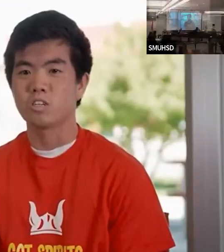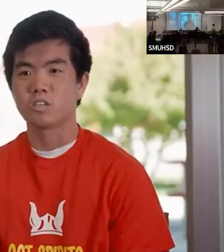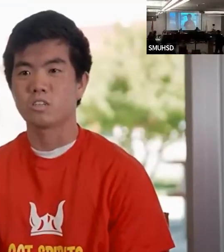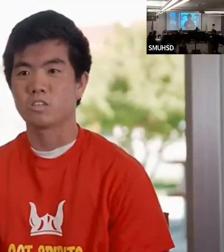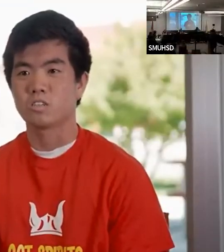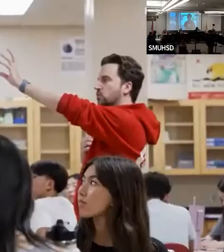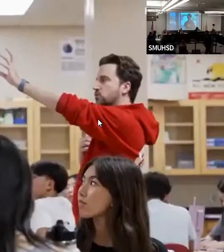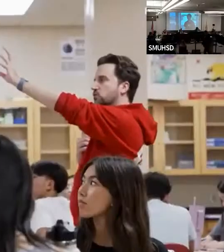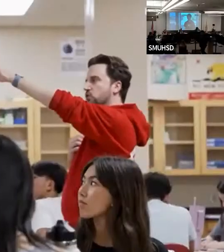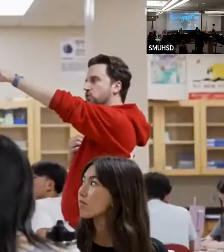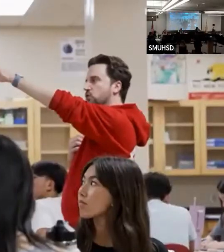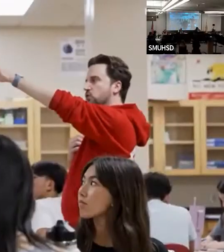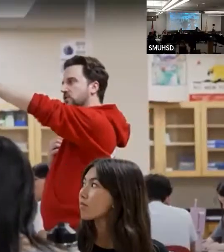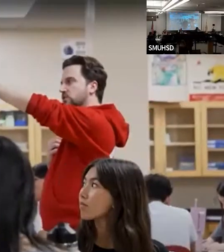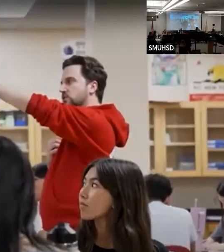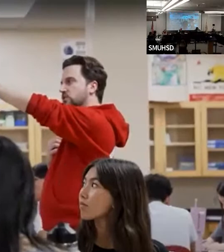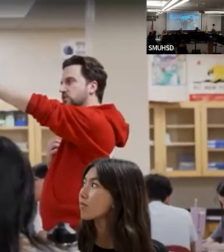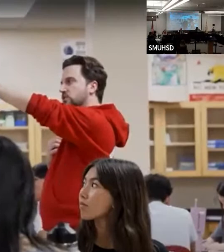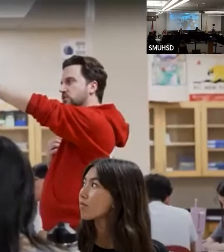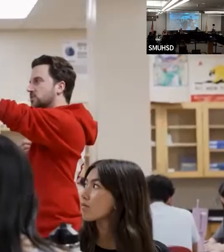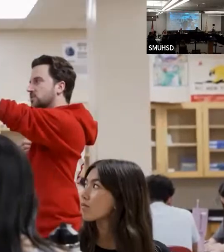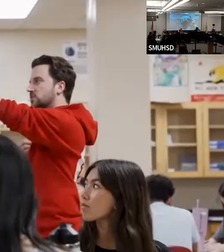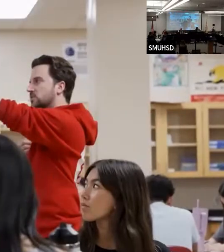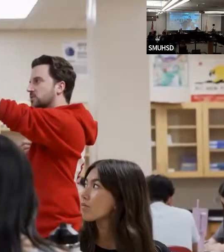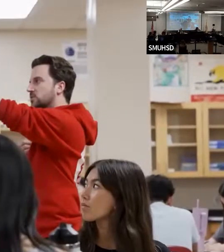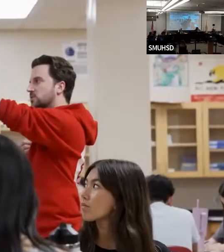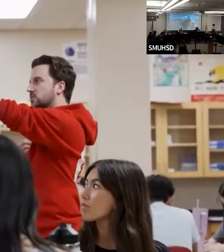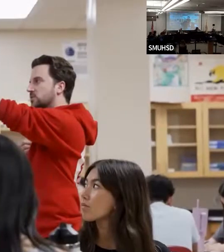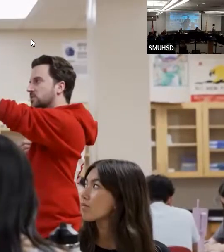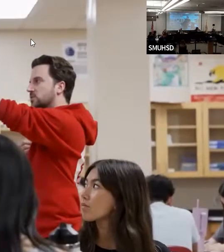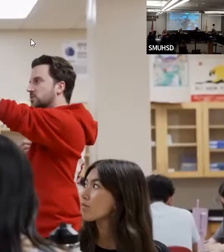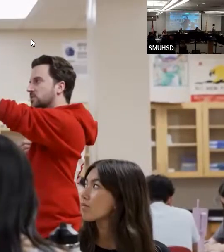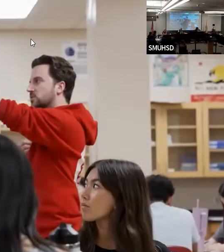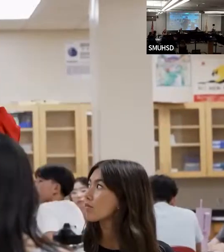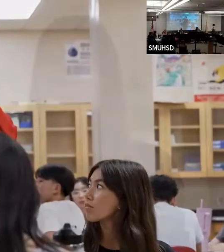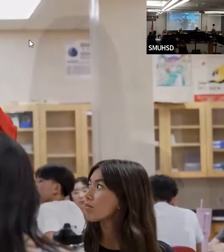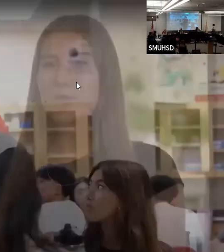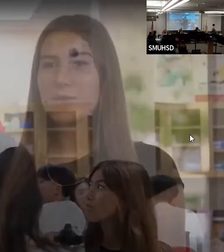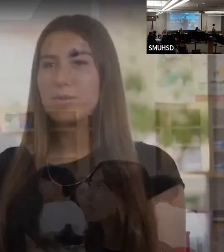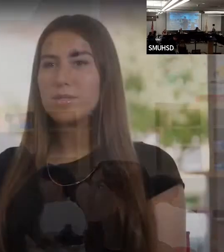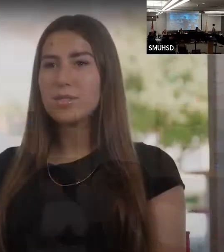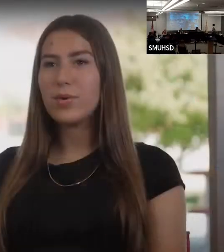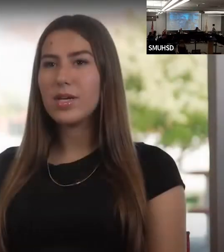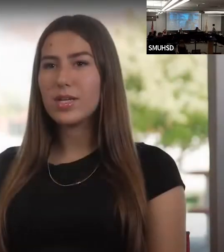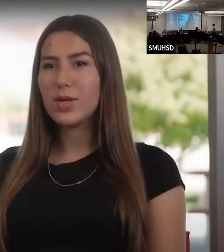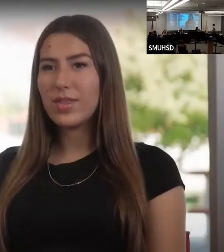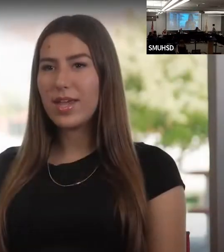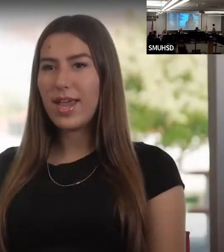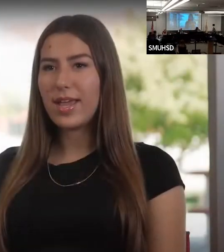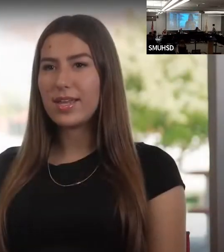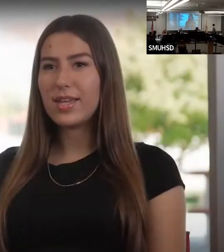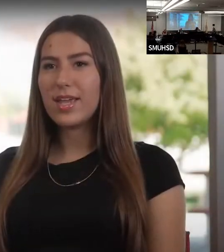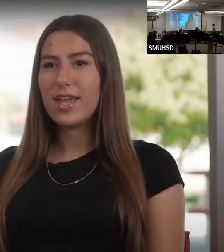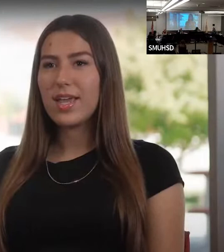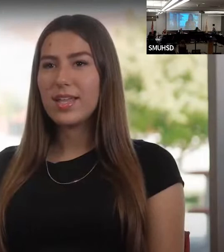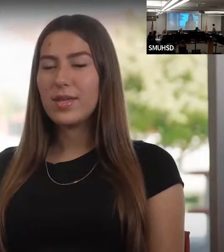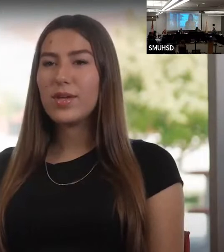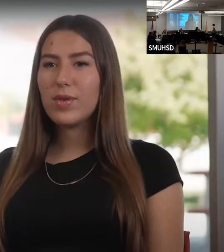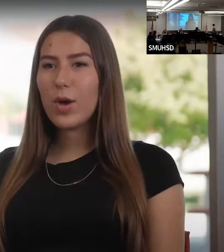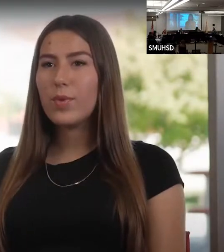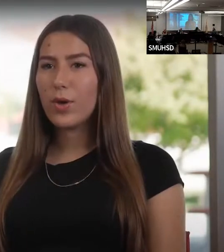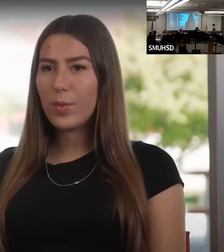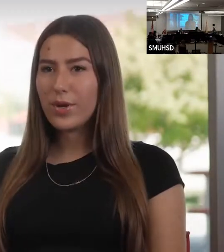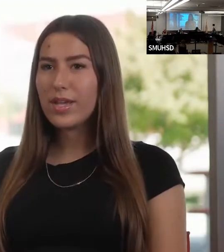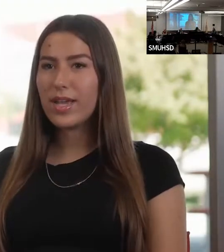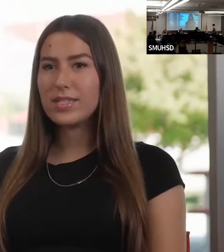school so great. Mills best supports students. They have tutoring after school, so you could go there and